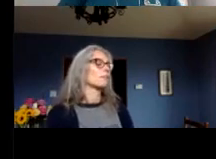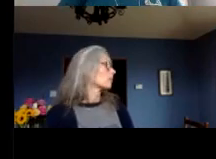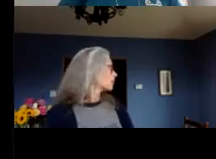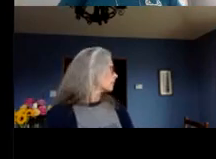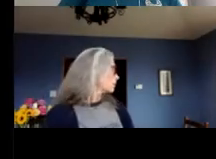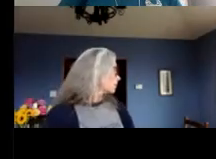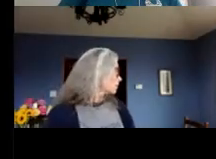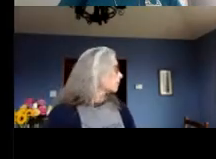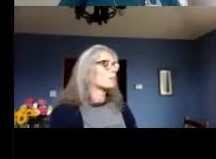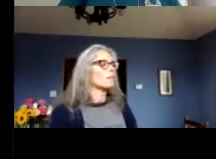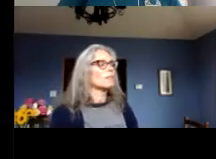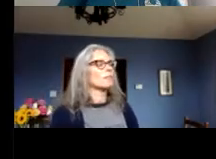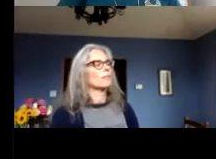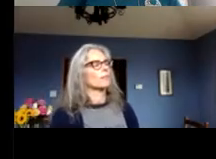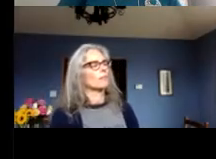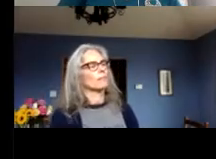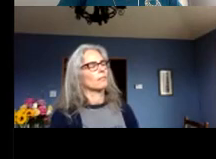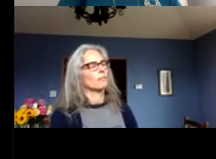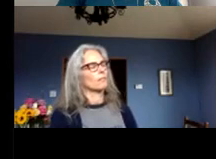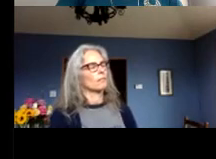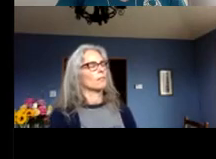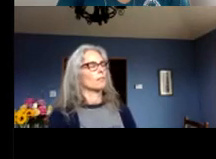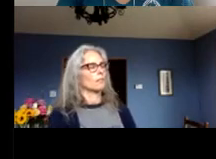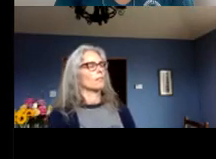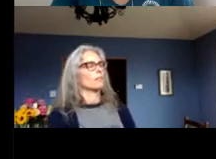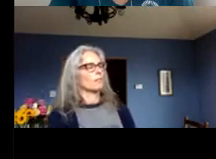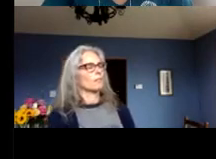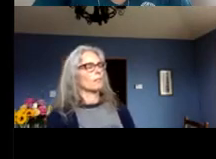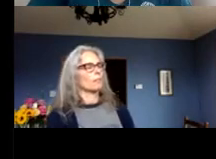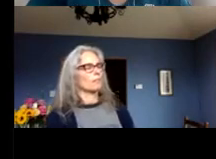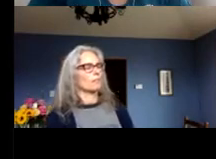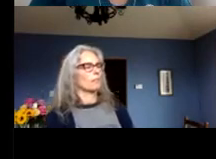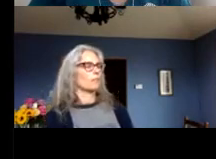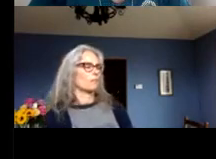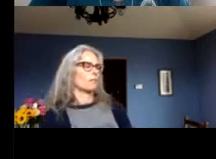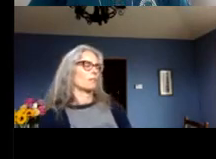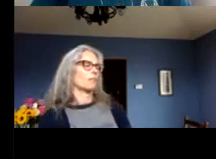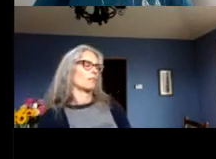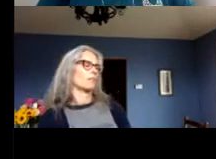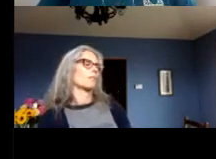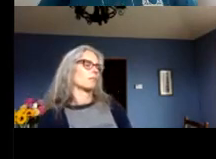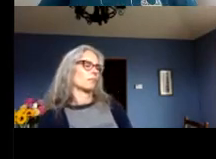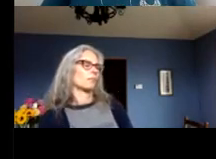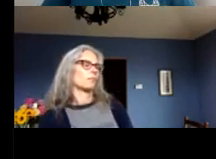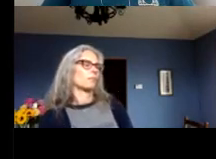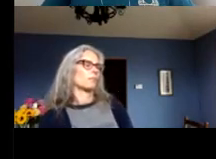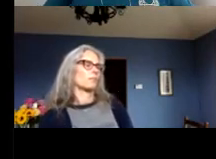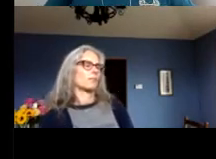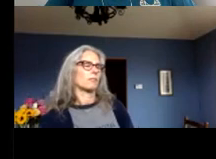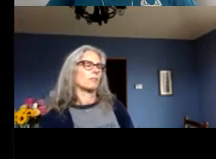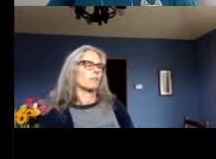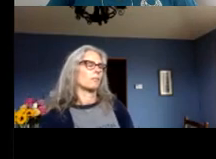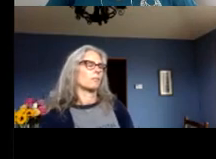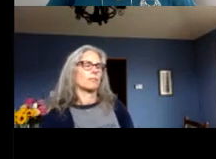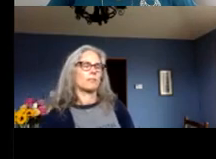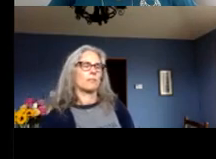in. So I can see a preview. In this case, it's like they're diagramming parts of a stage for me. And so